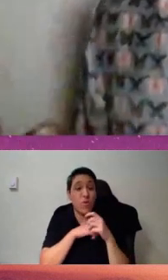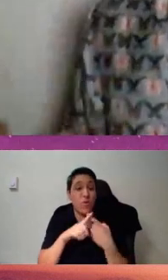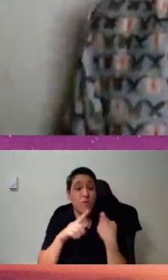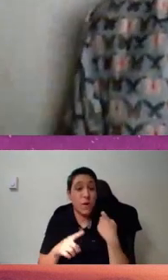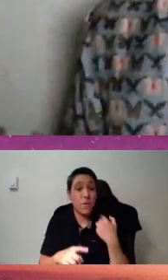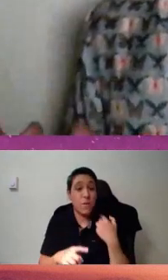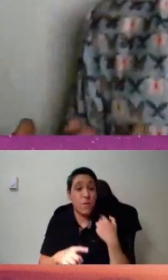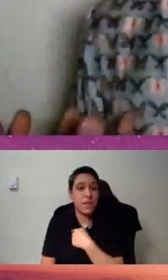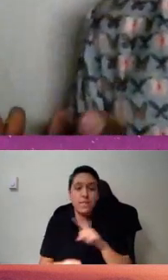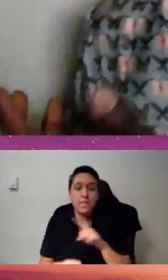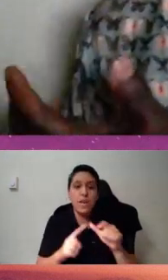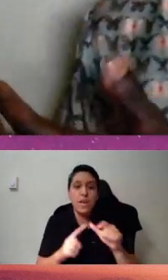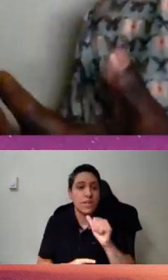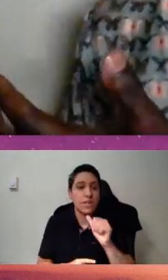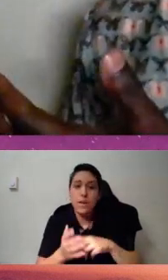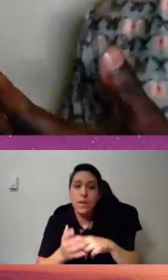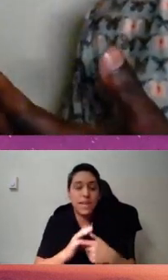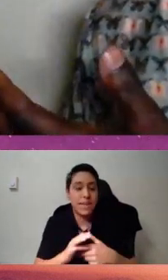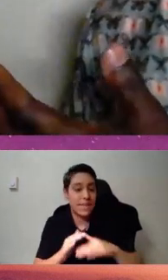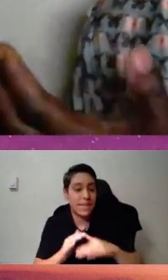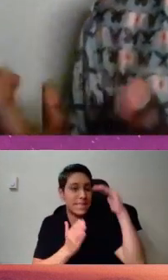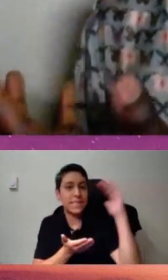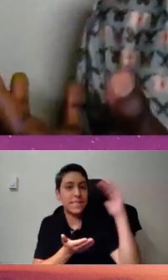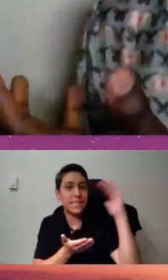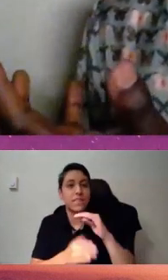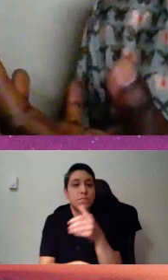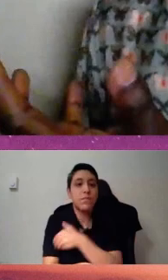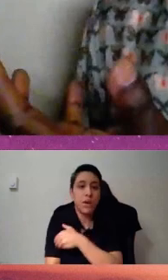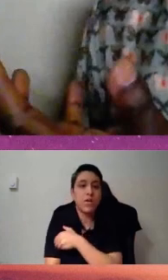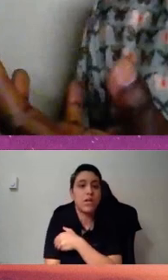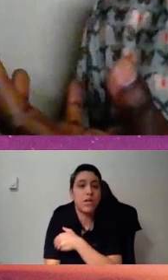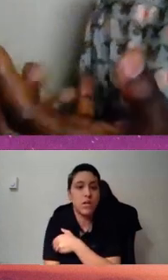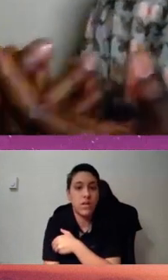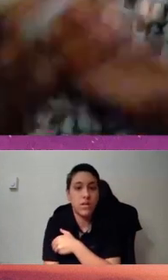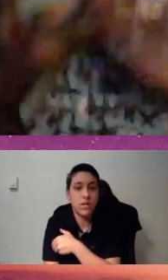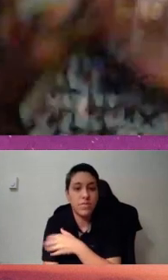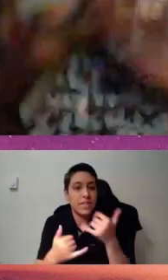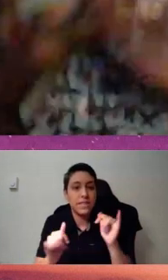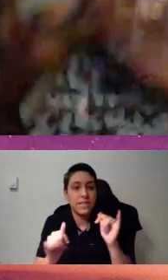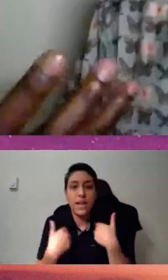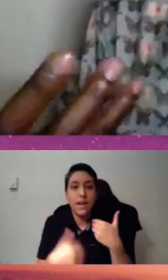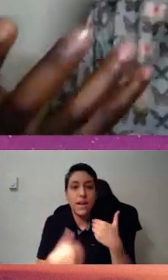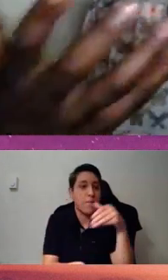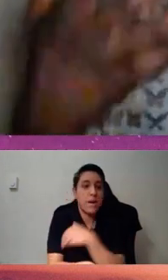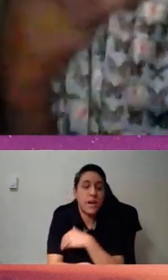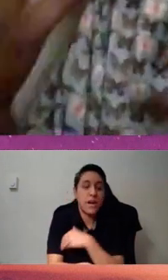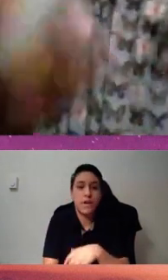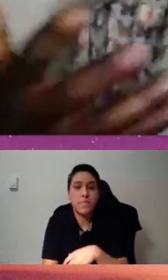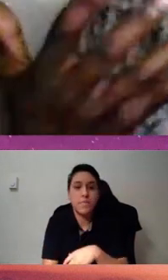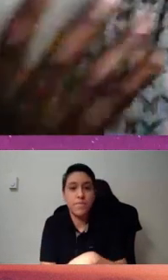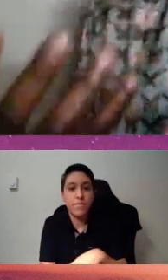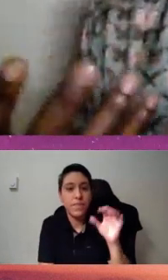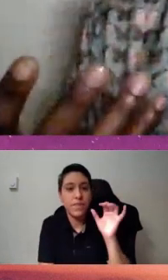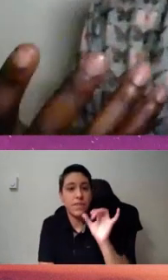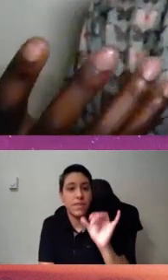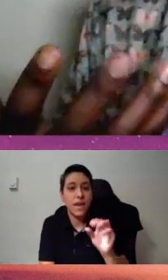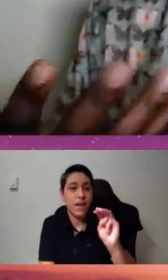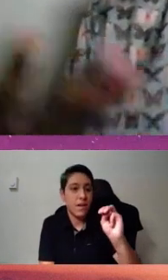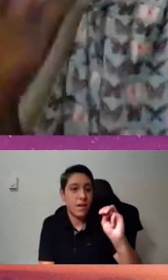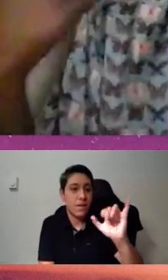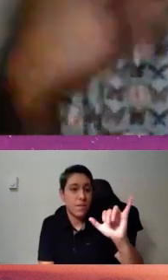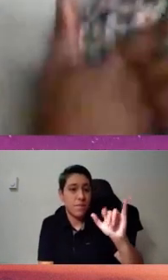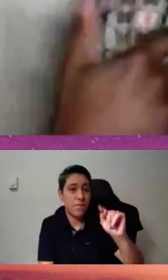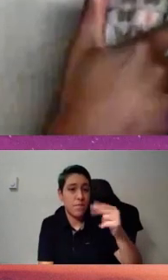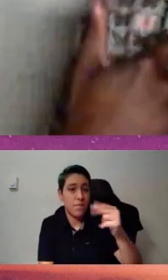less powerful. That actually the mythologies that are given to us by white